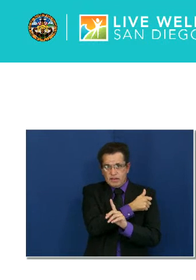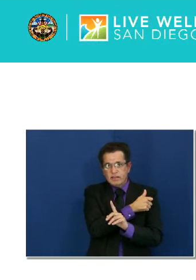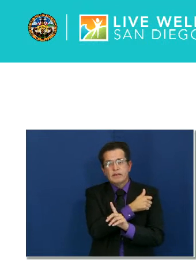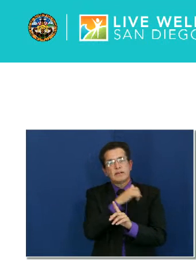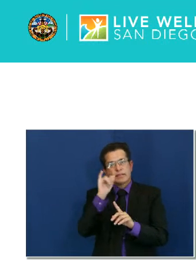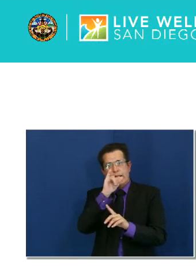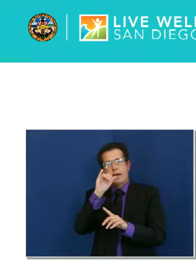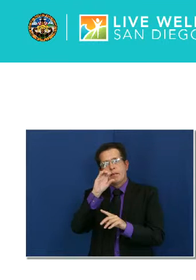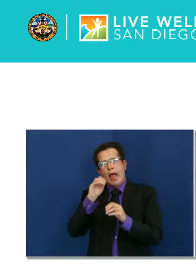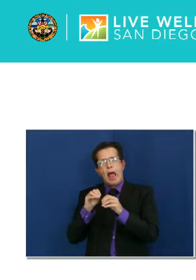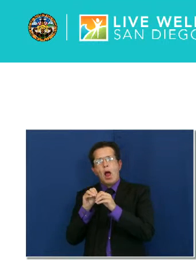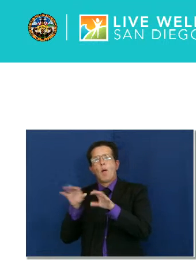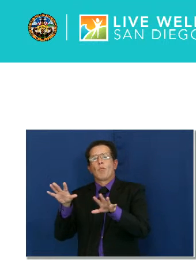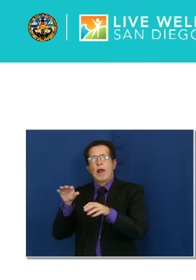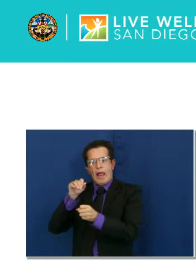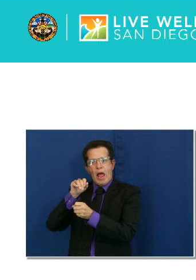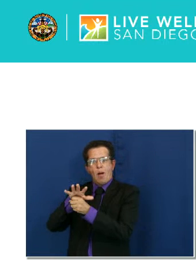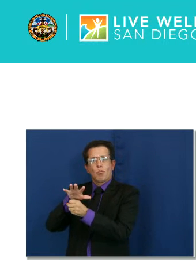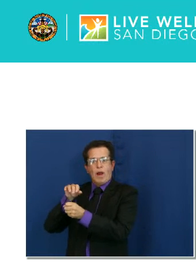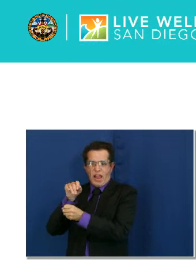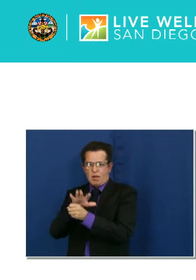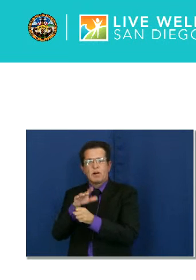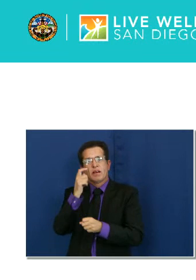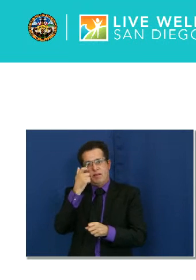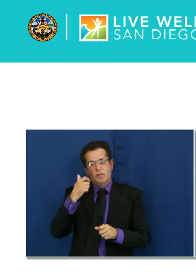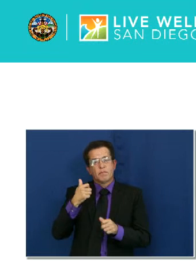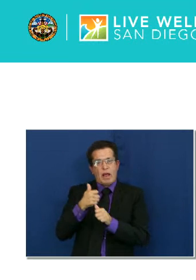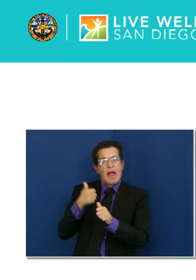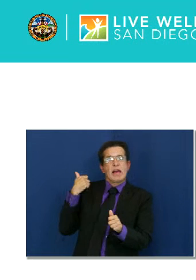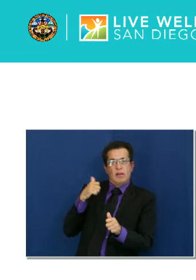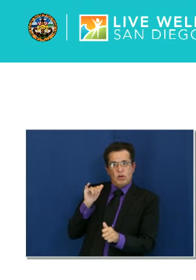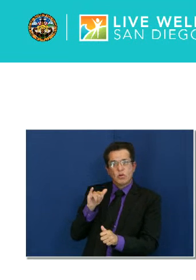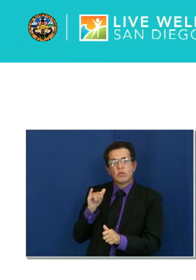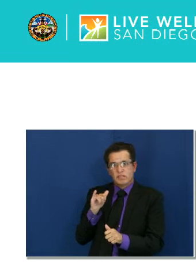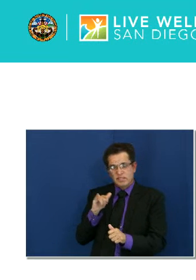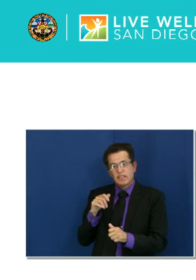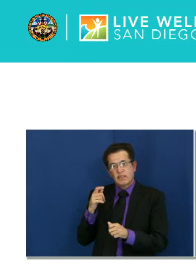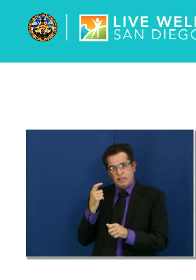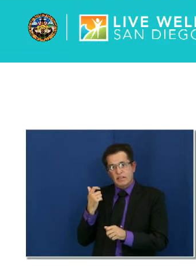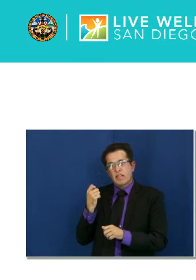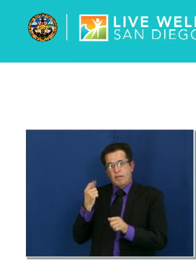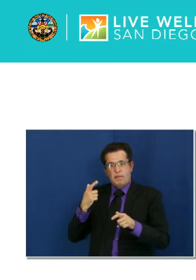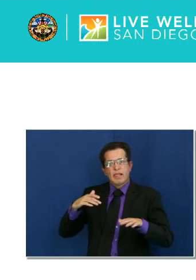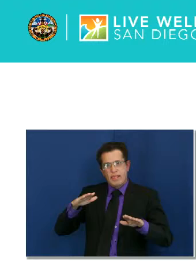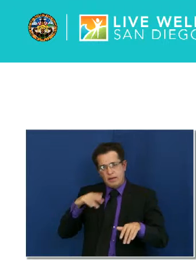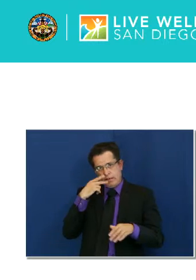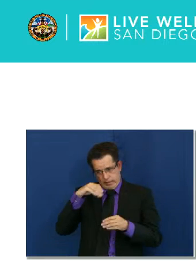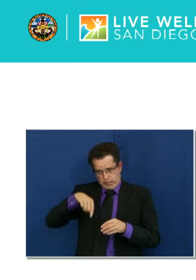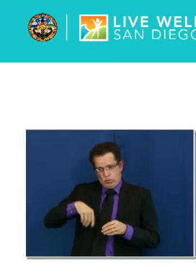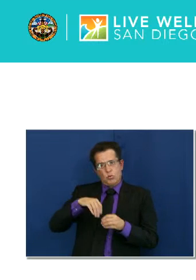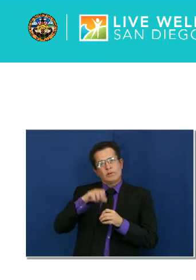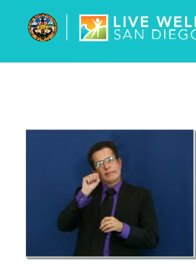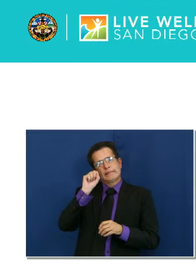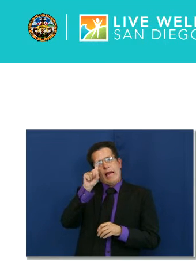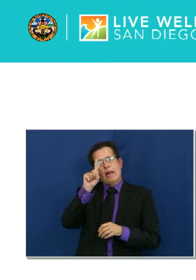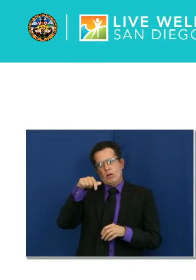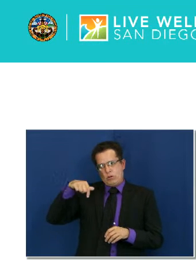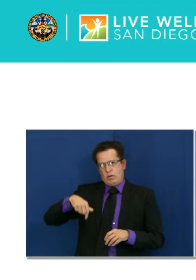also delayed. So since the beginning, in the next slide, of the COVID-19 pandemic, in San Diego County, there have